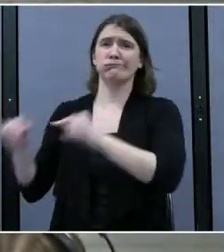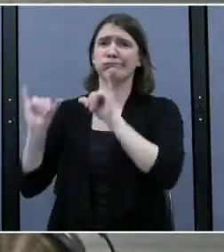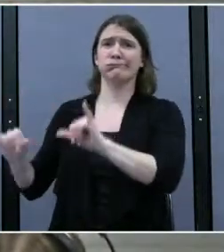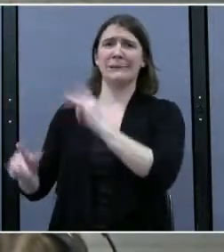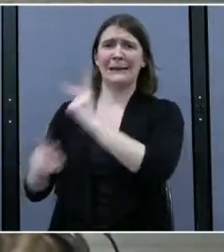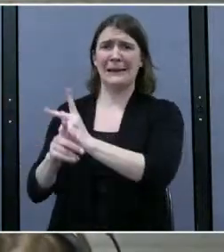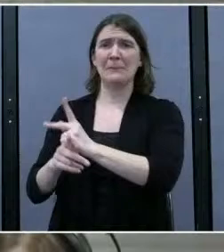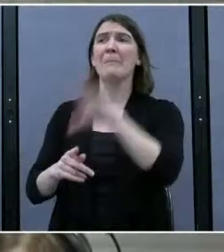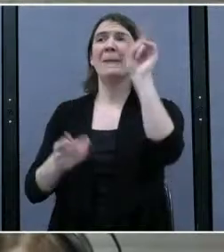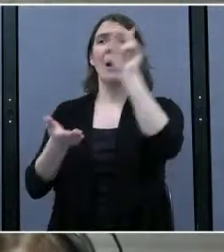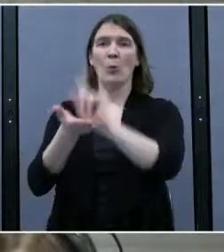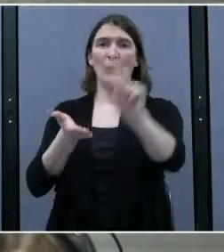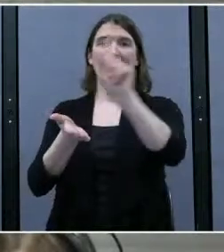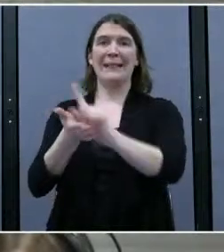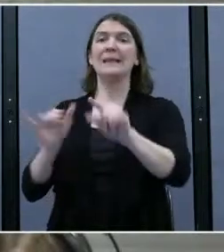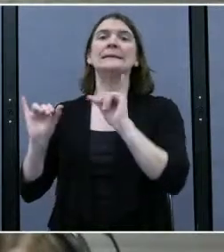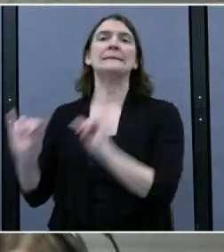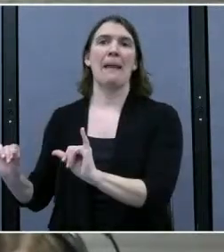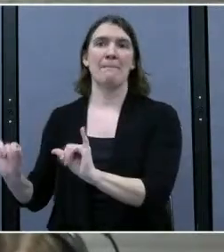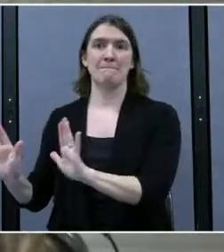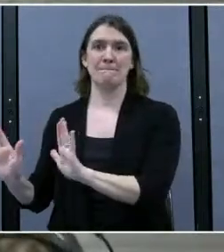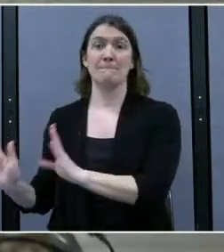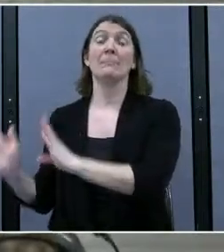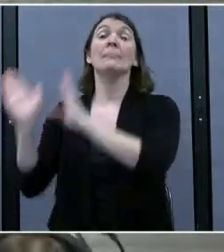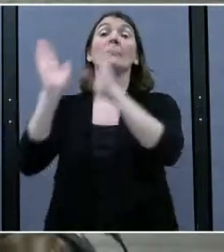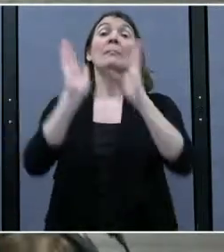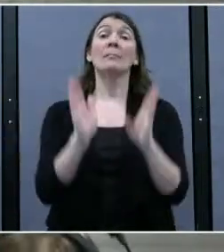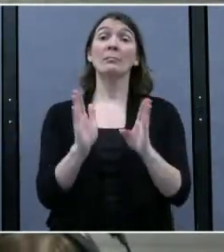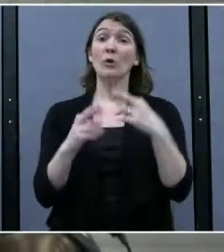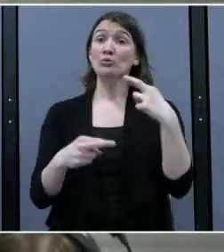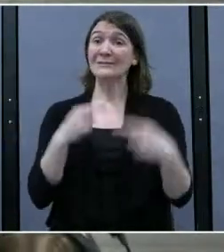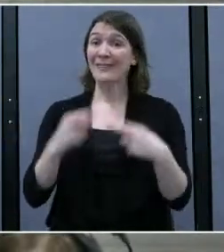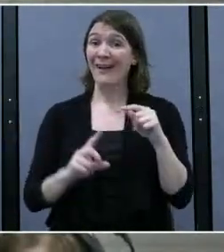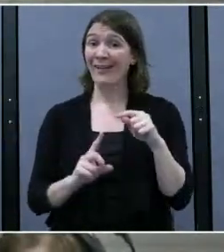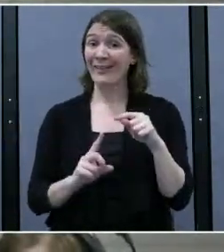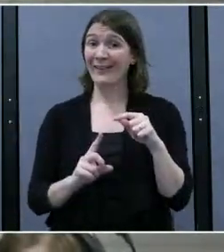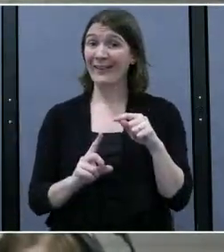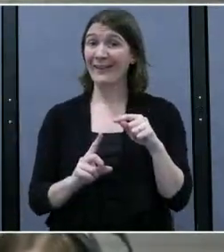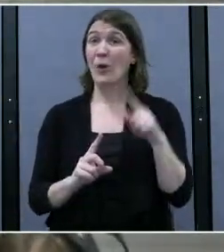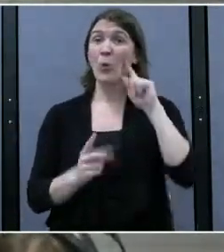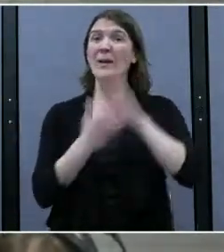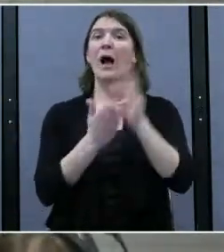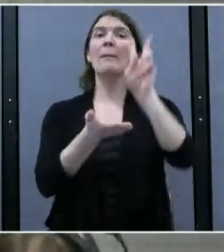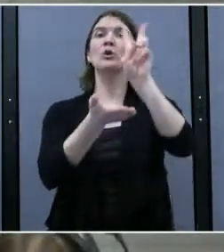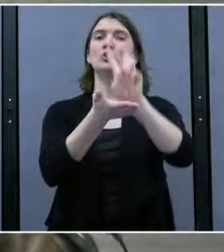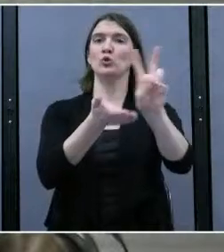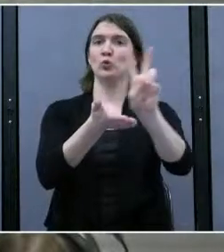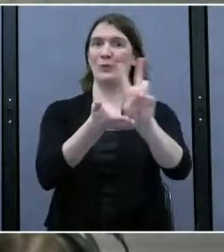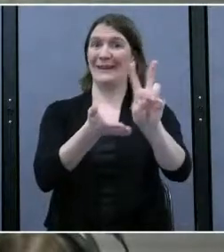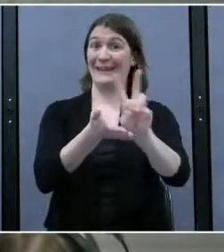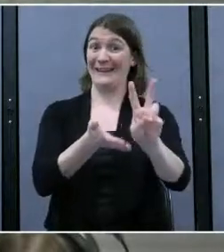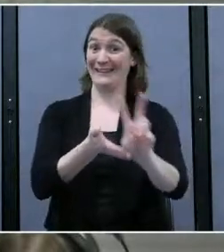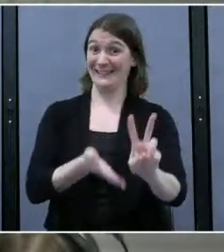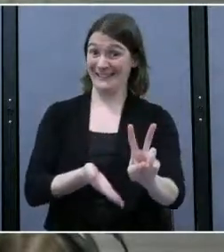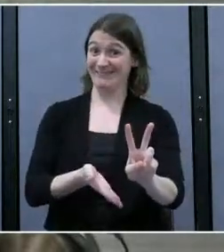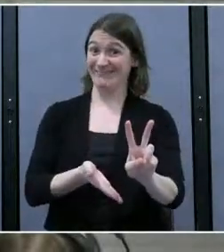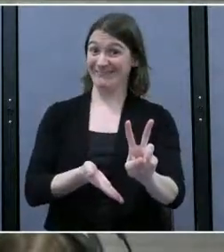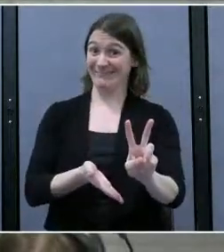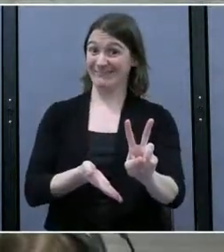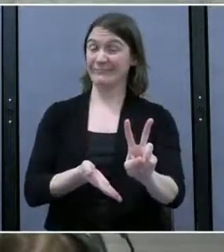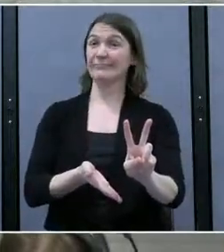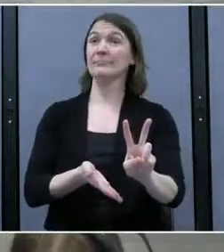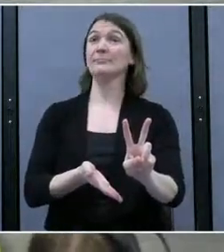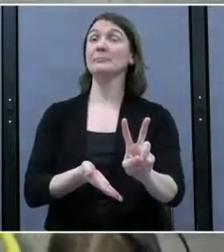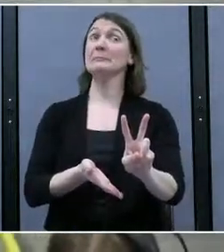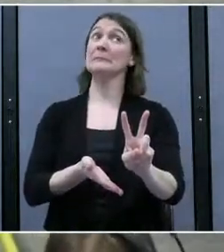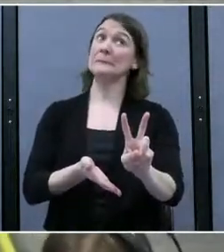get collected weekly, no change there whatsoever. Recycling will become every other week, and